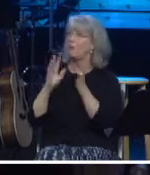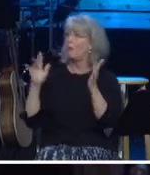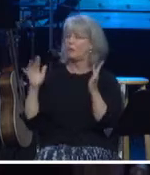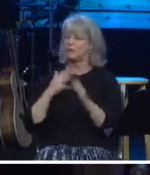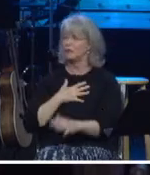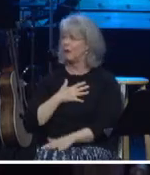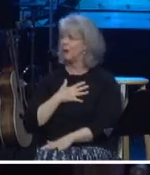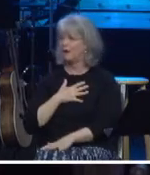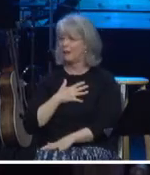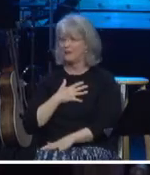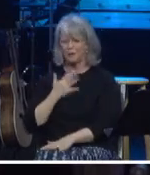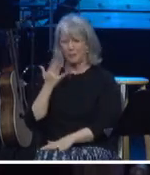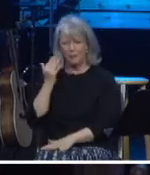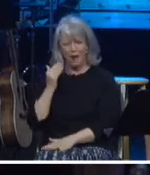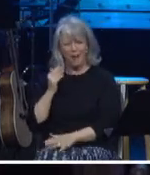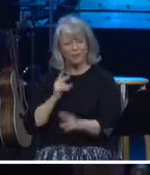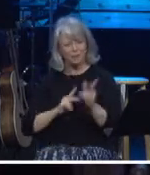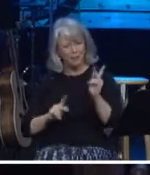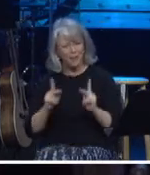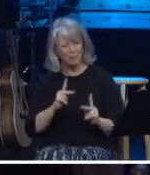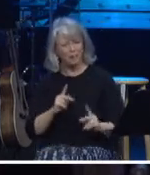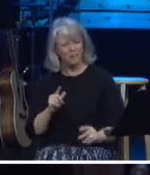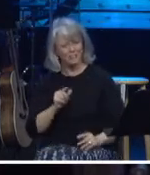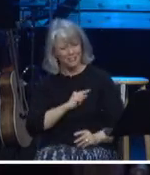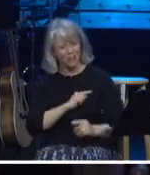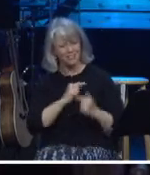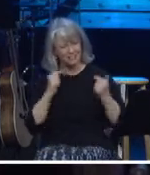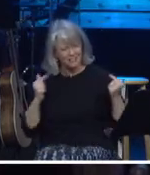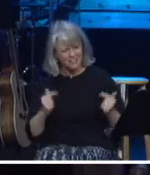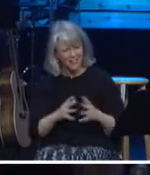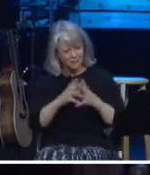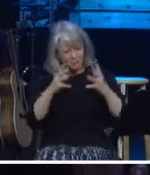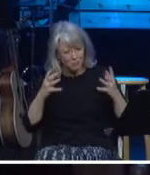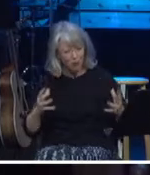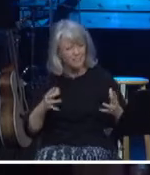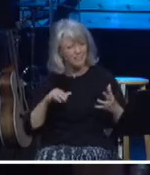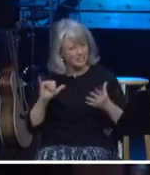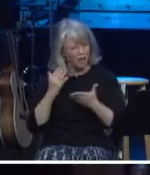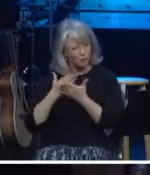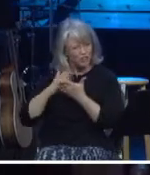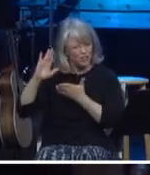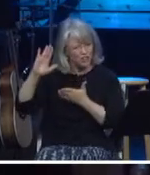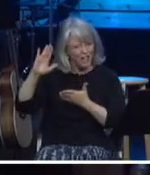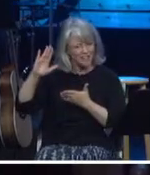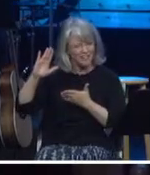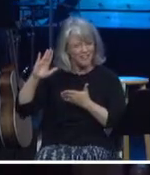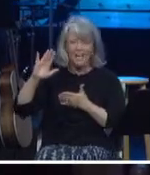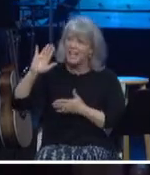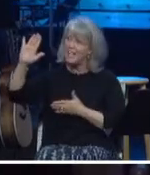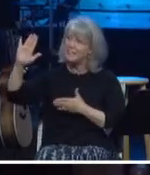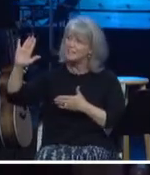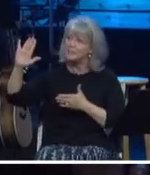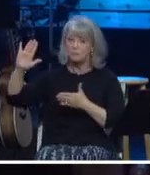Why do people, under the guilt of their sin, reject full forgiveness?